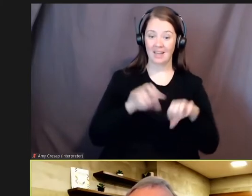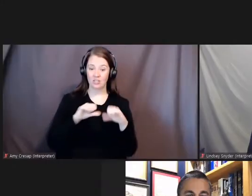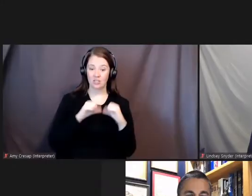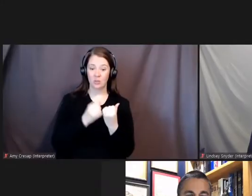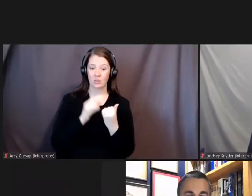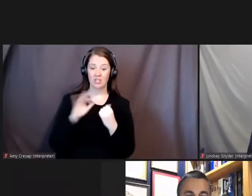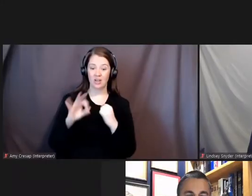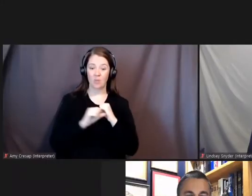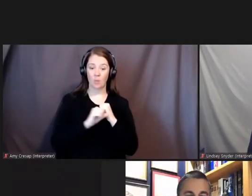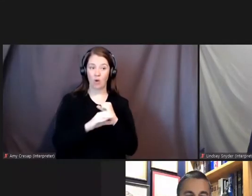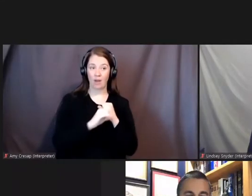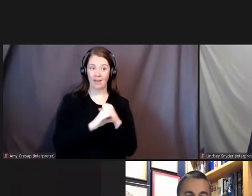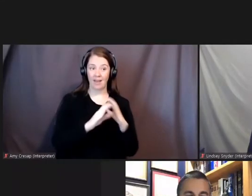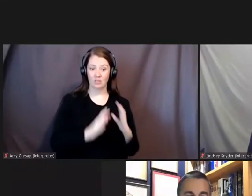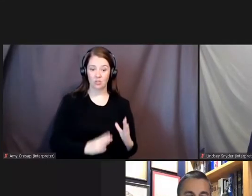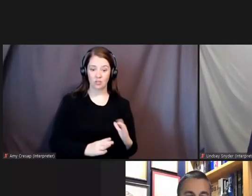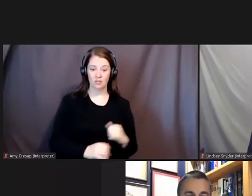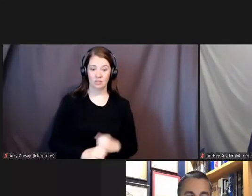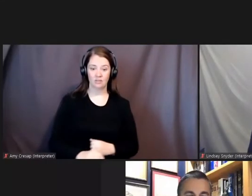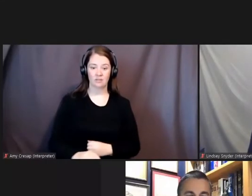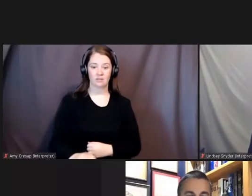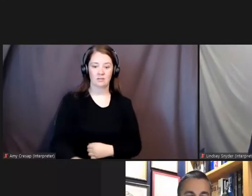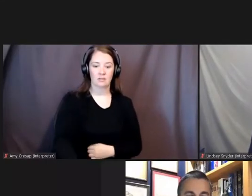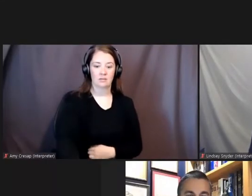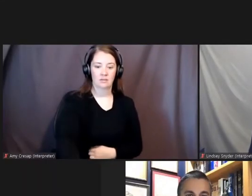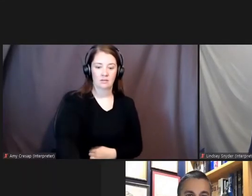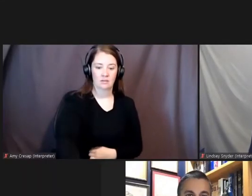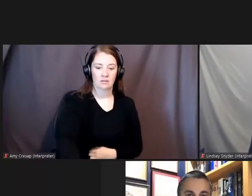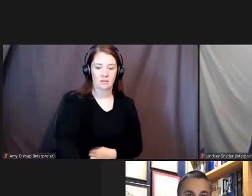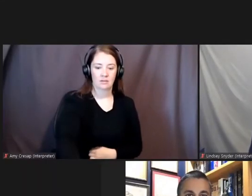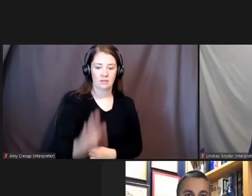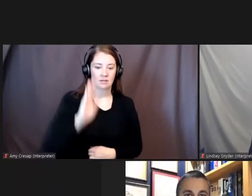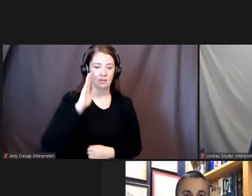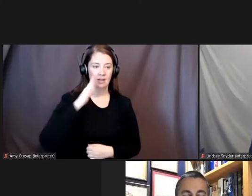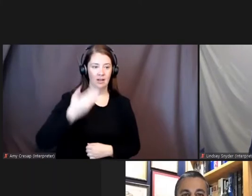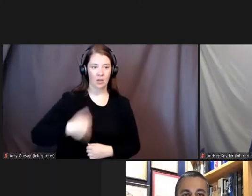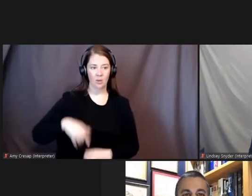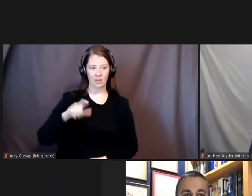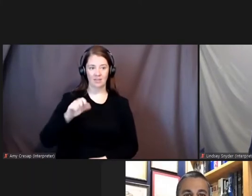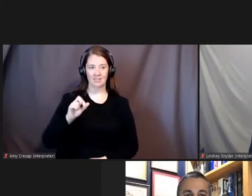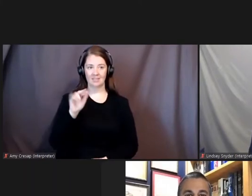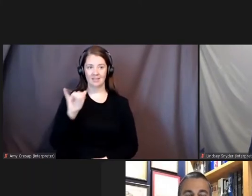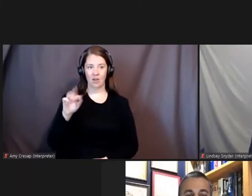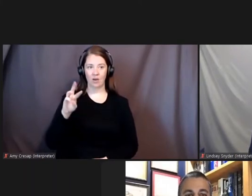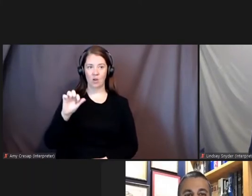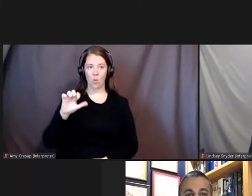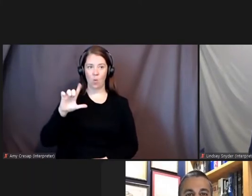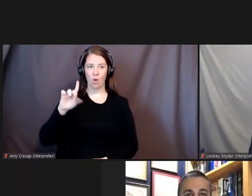Broadcasters? Hi, Steve. This is Larry Walk from NAB.